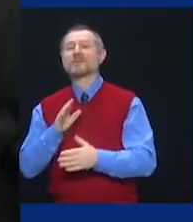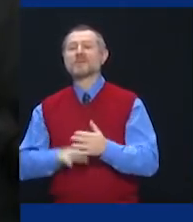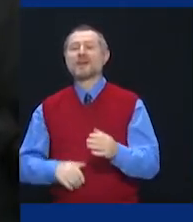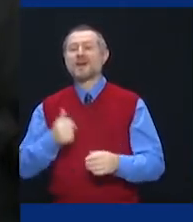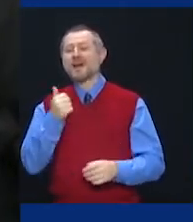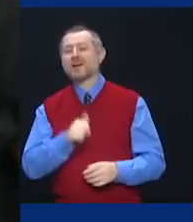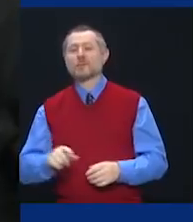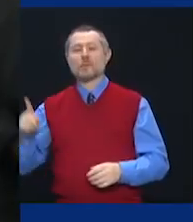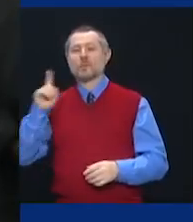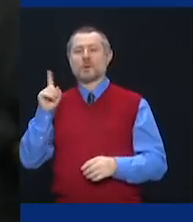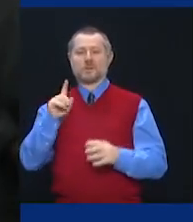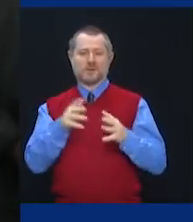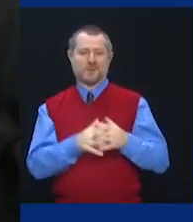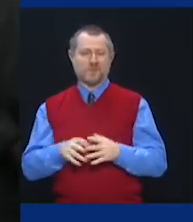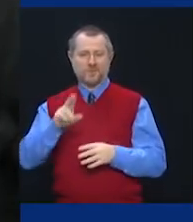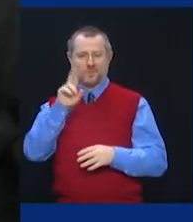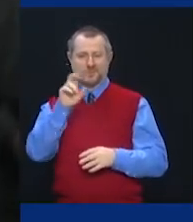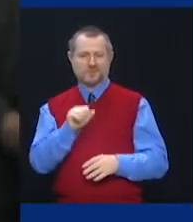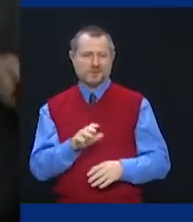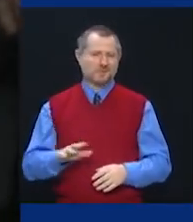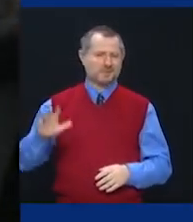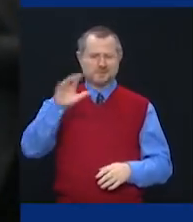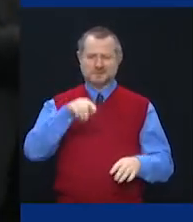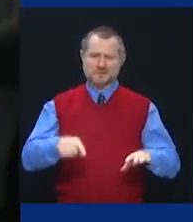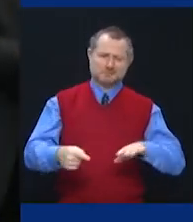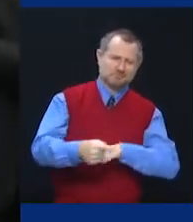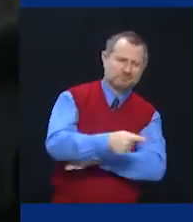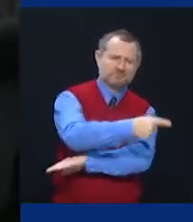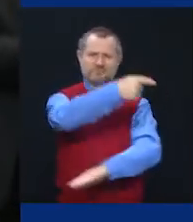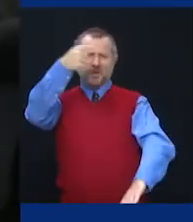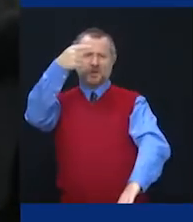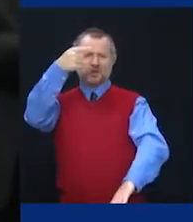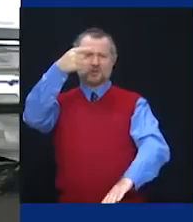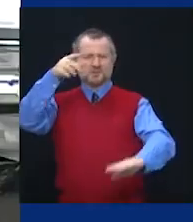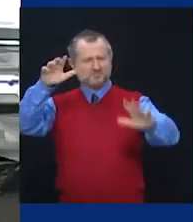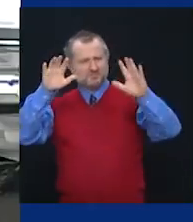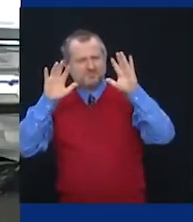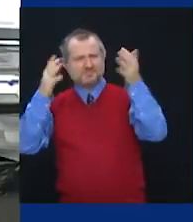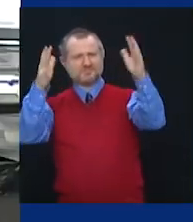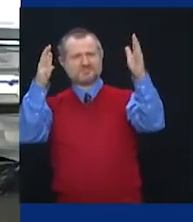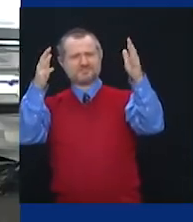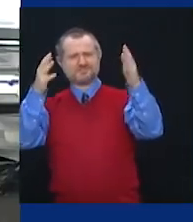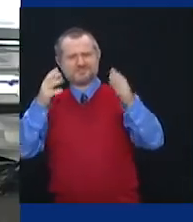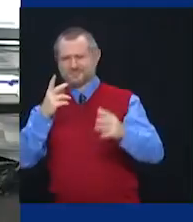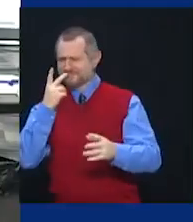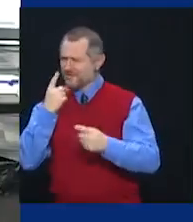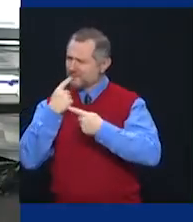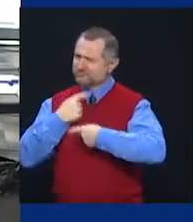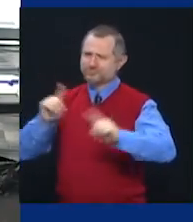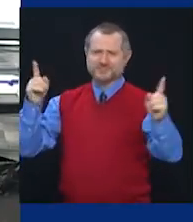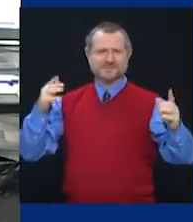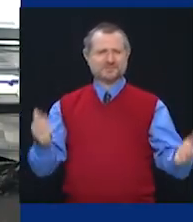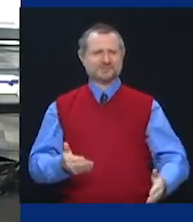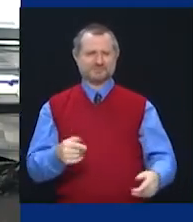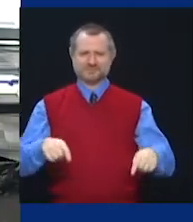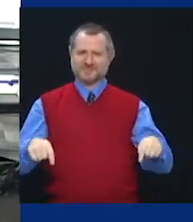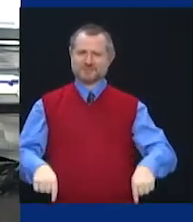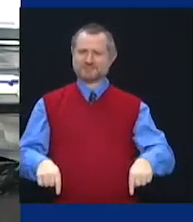United States of America. That's what we're doing here at Javits.